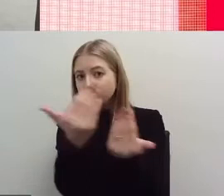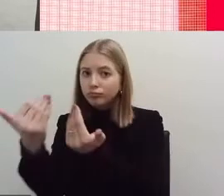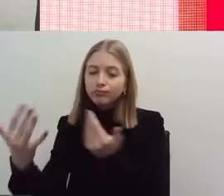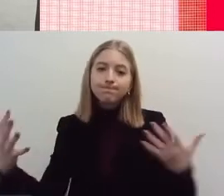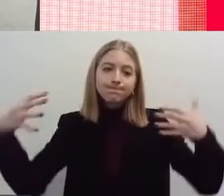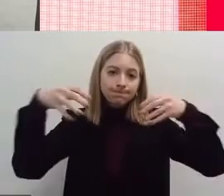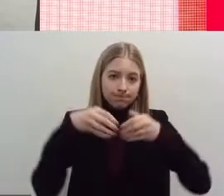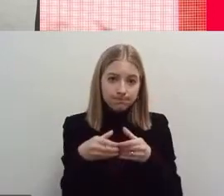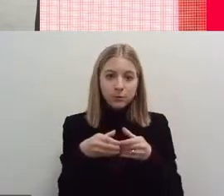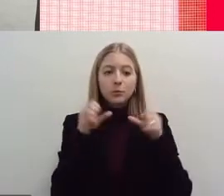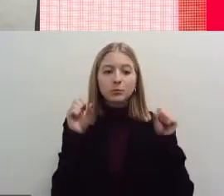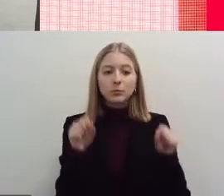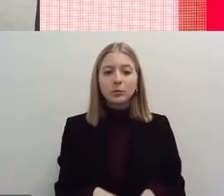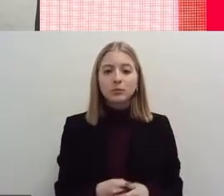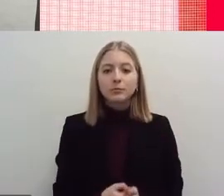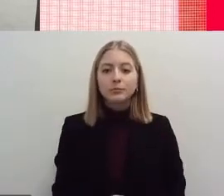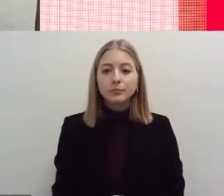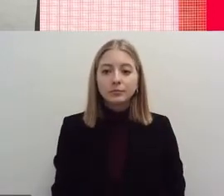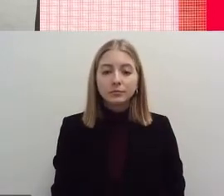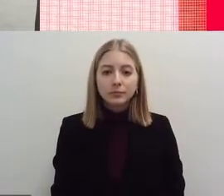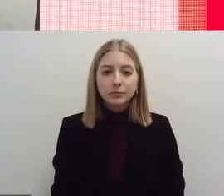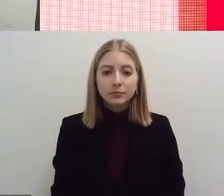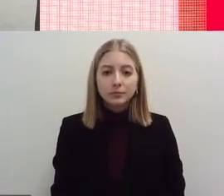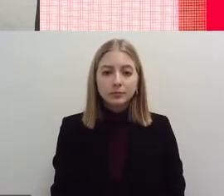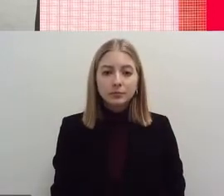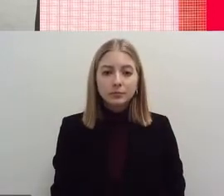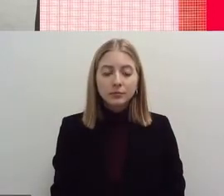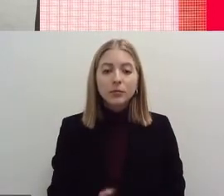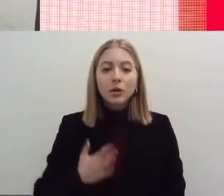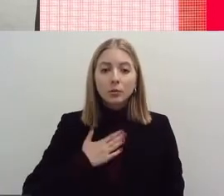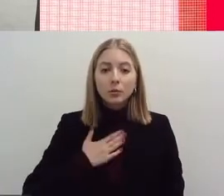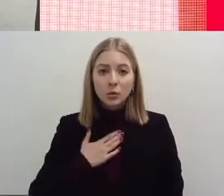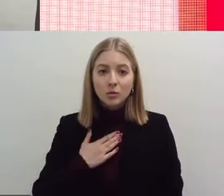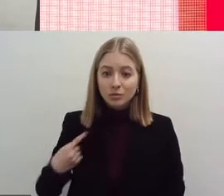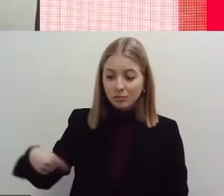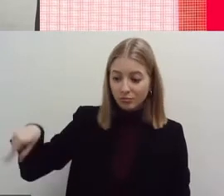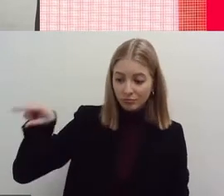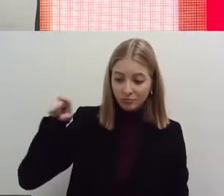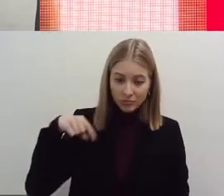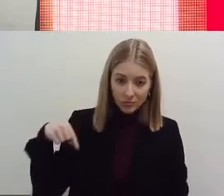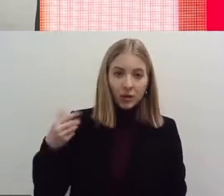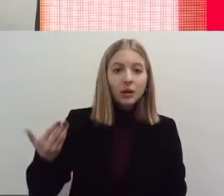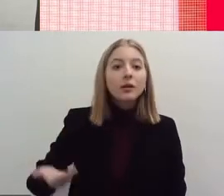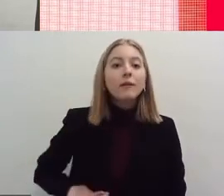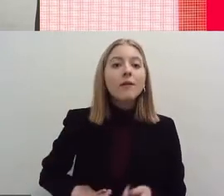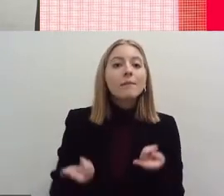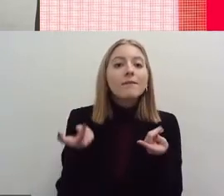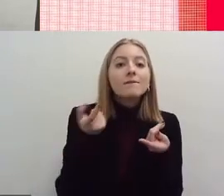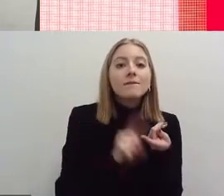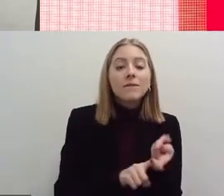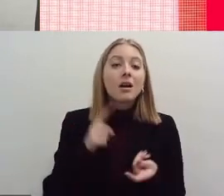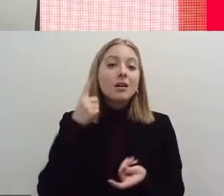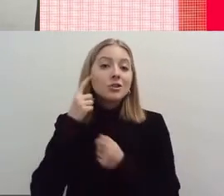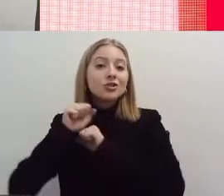the other part of the population. I would say our lives are ingrained in social media, but social media itself has some